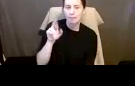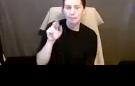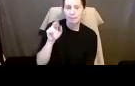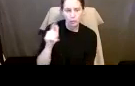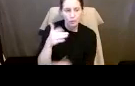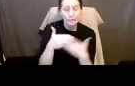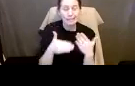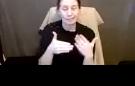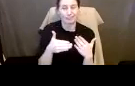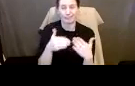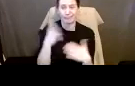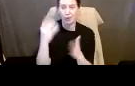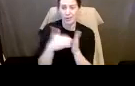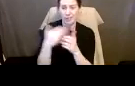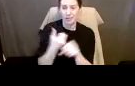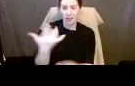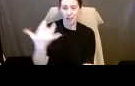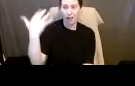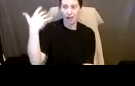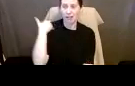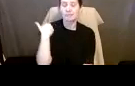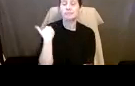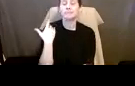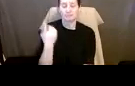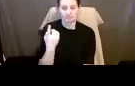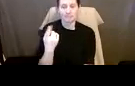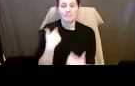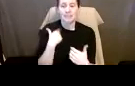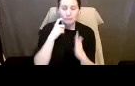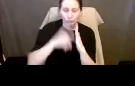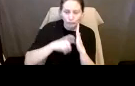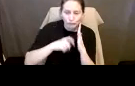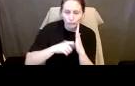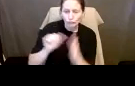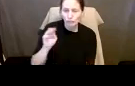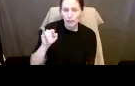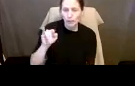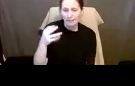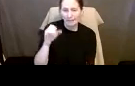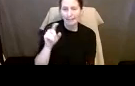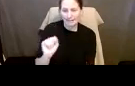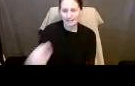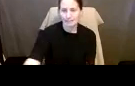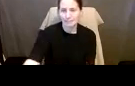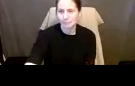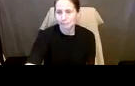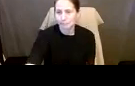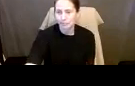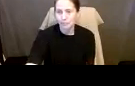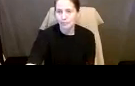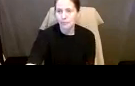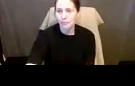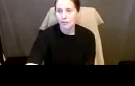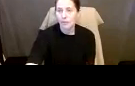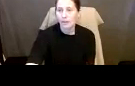some 4,000 years ago and later, mined amethyst, among other raw materials. So last time we talked